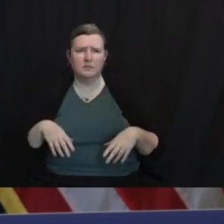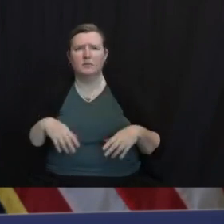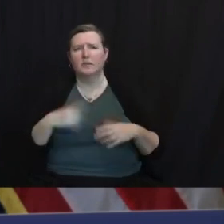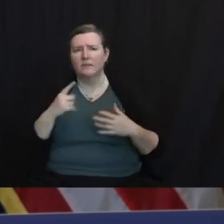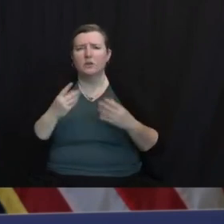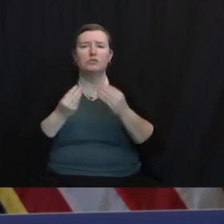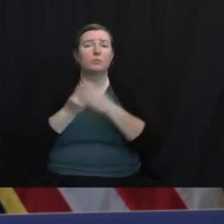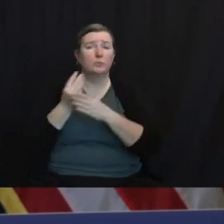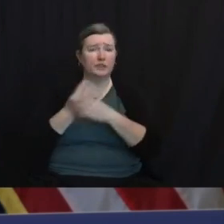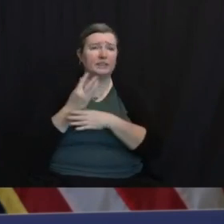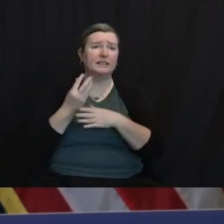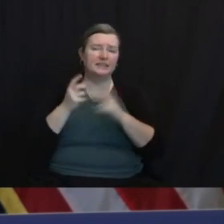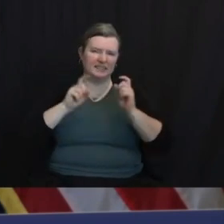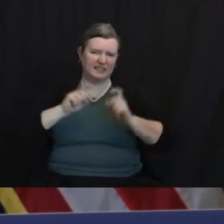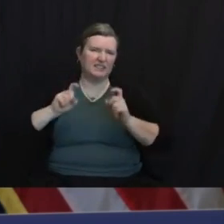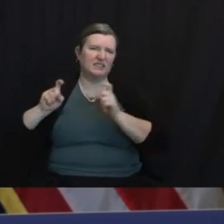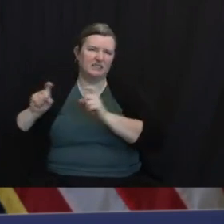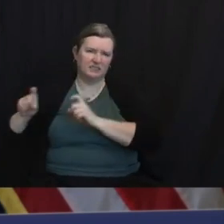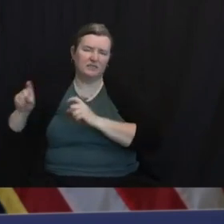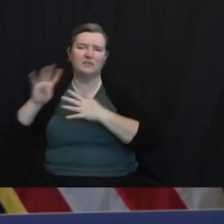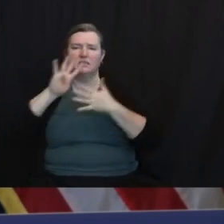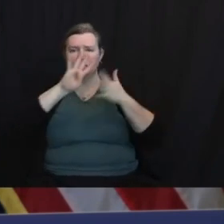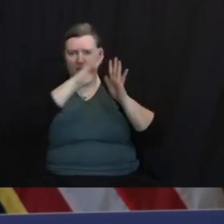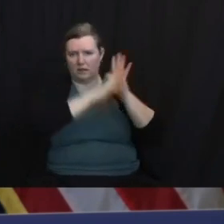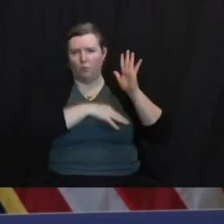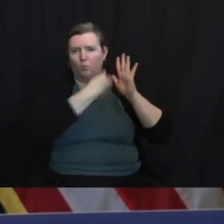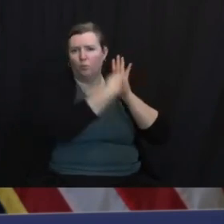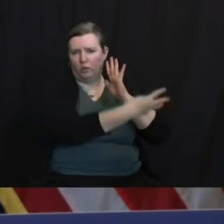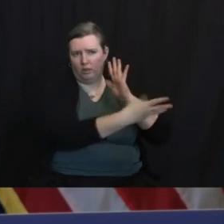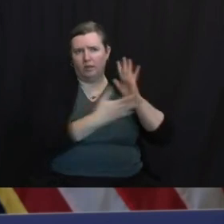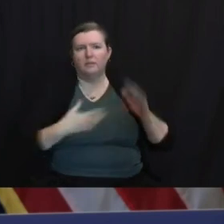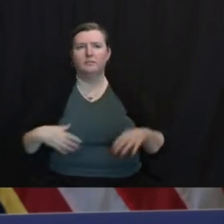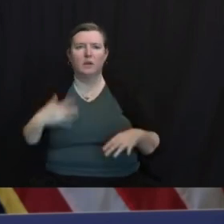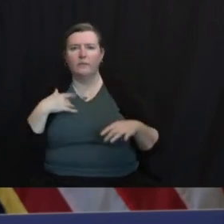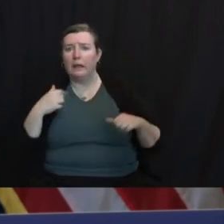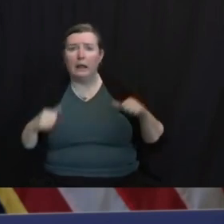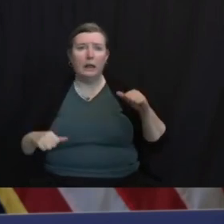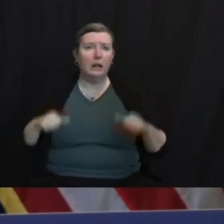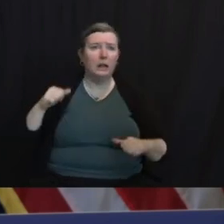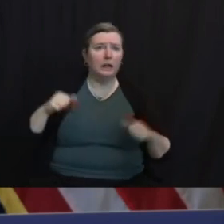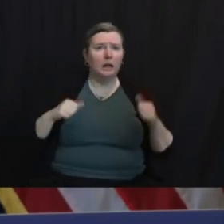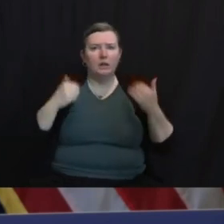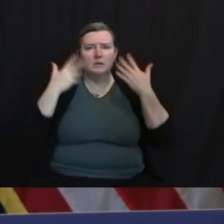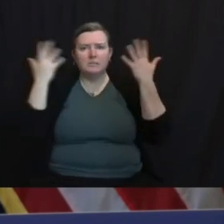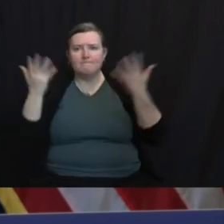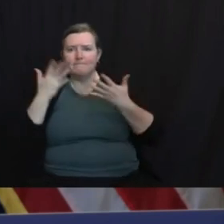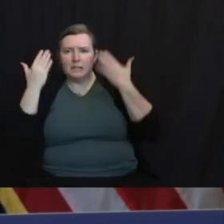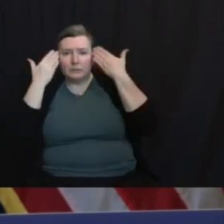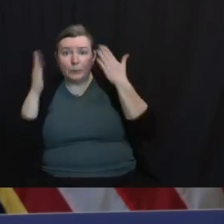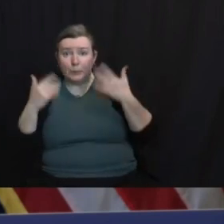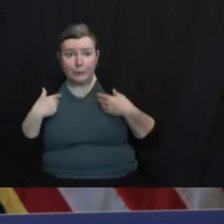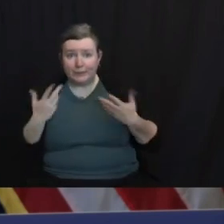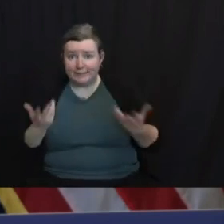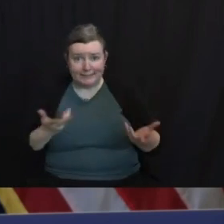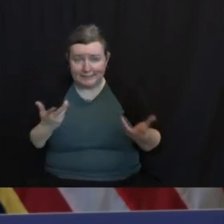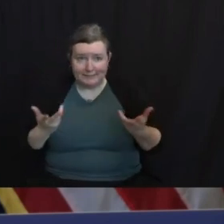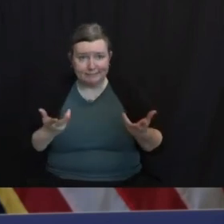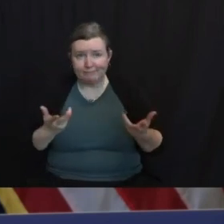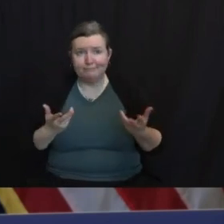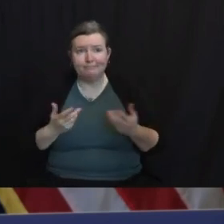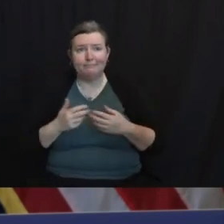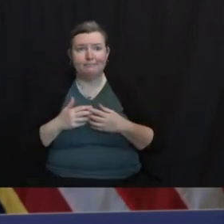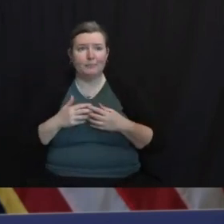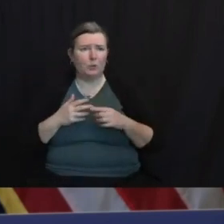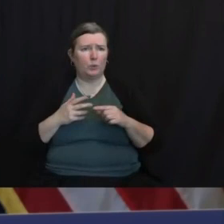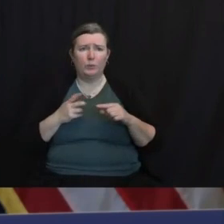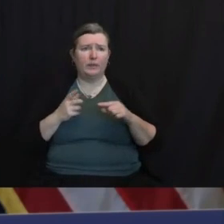Finally, while we are still in uncertain times and there are more questions than answers, We know we cannot get to where we need